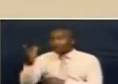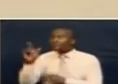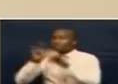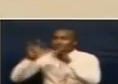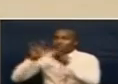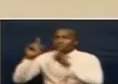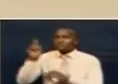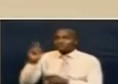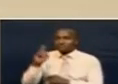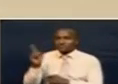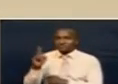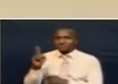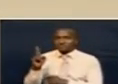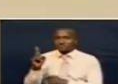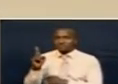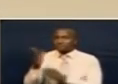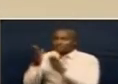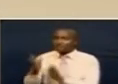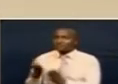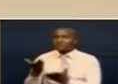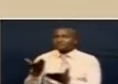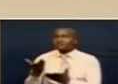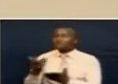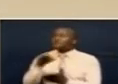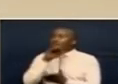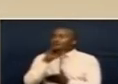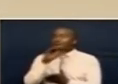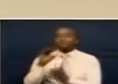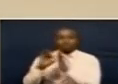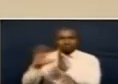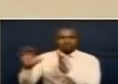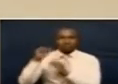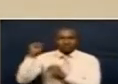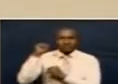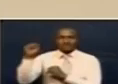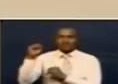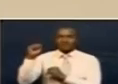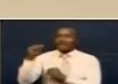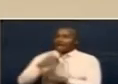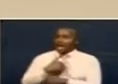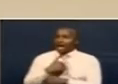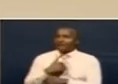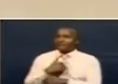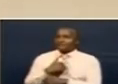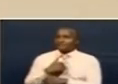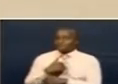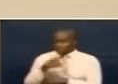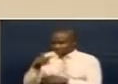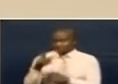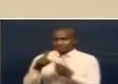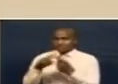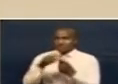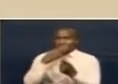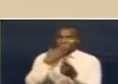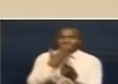minister. Raila is a seasoned politician. There is no way, and we have a political assimilation between the